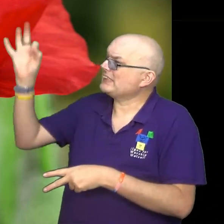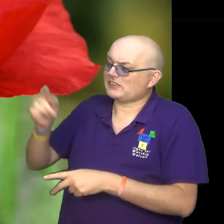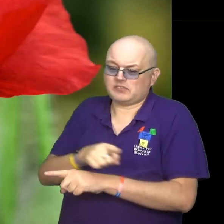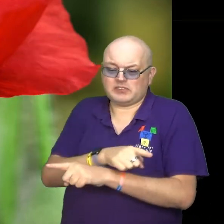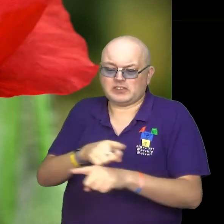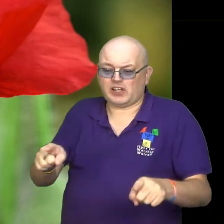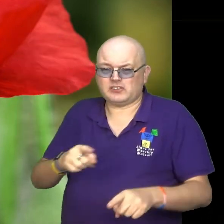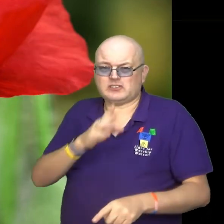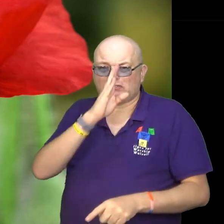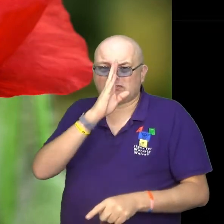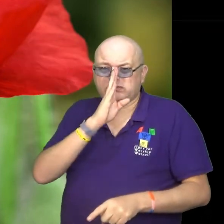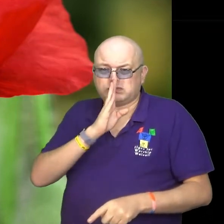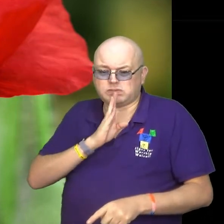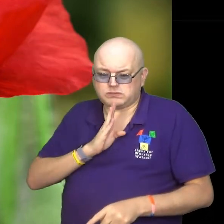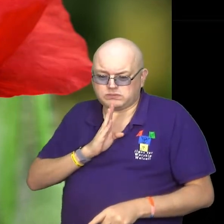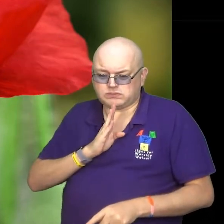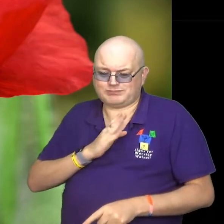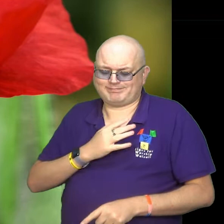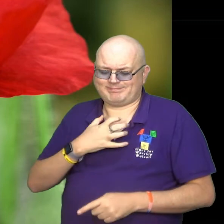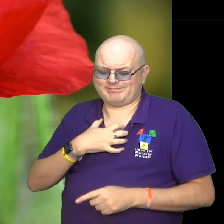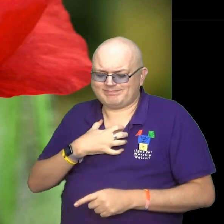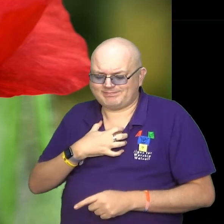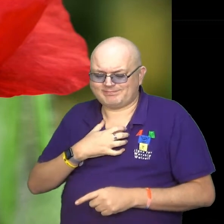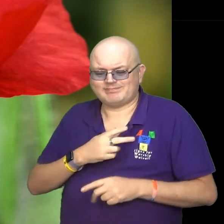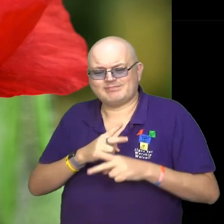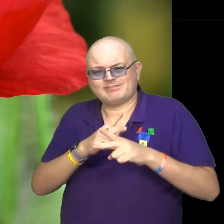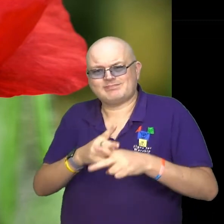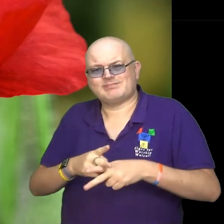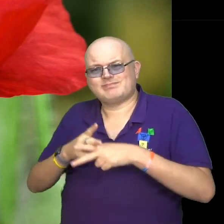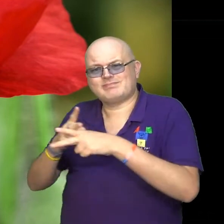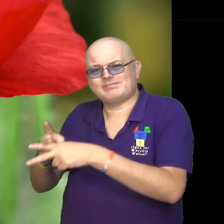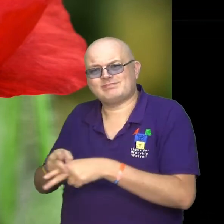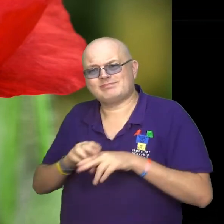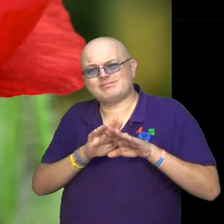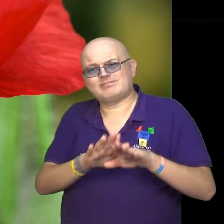comfort all who are grieving the loss of someone they love.